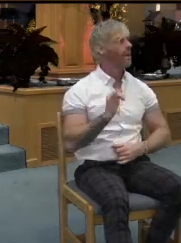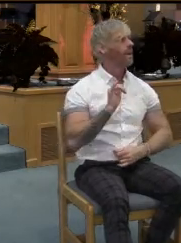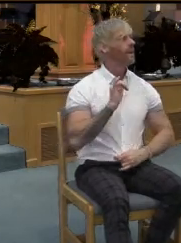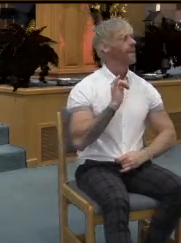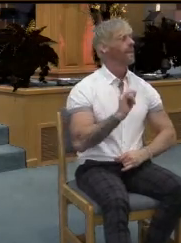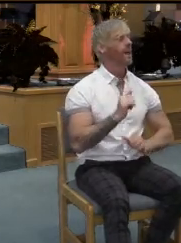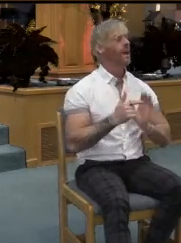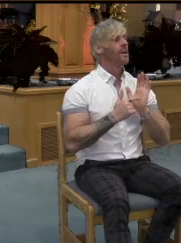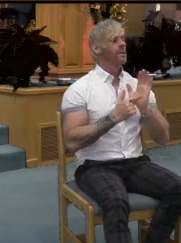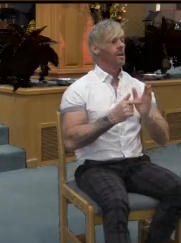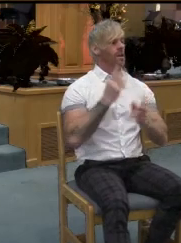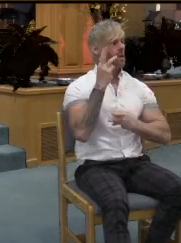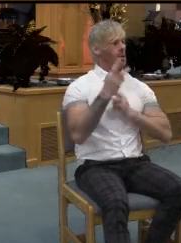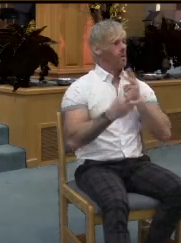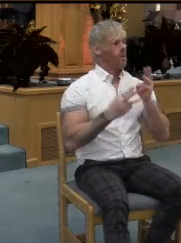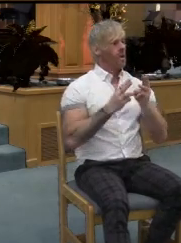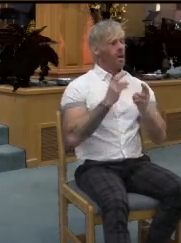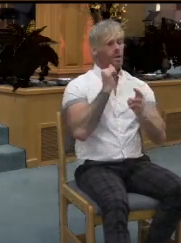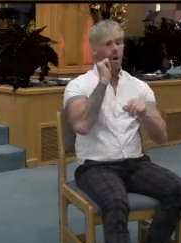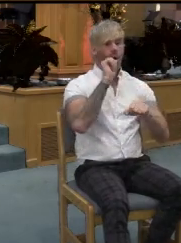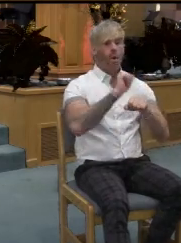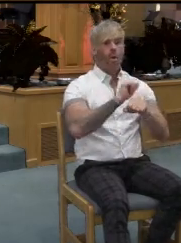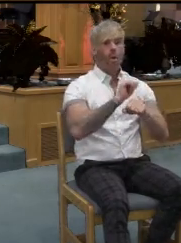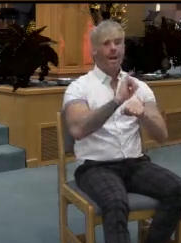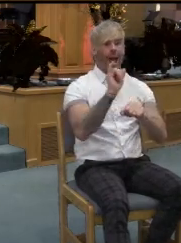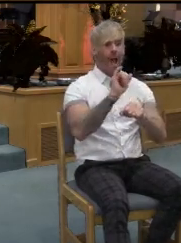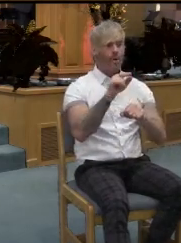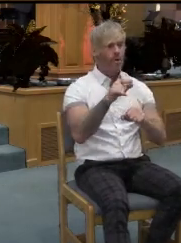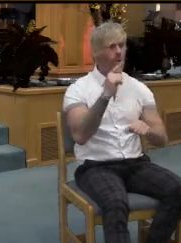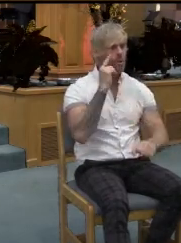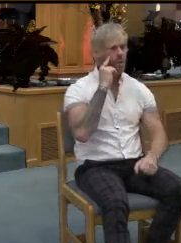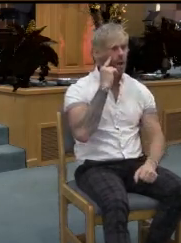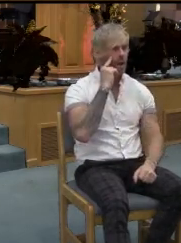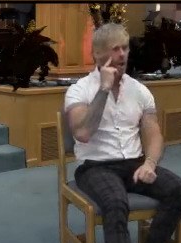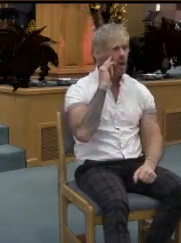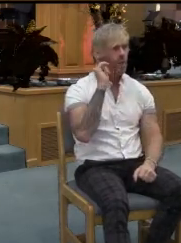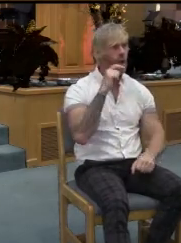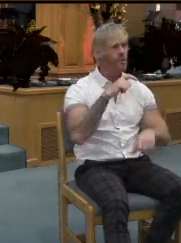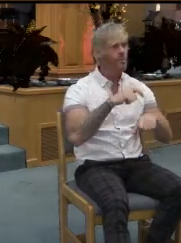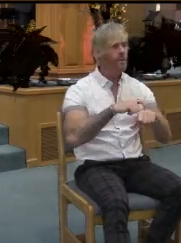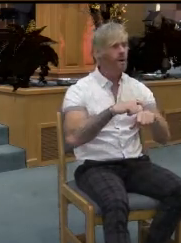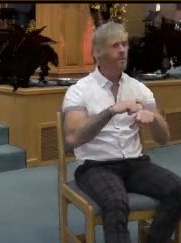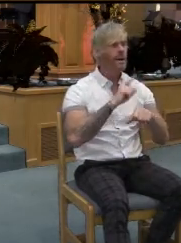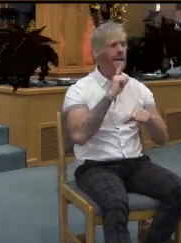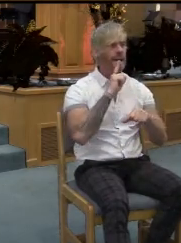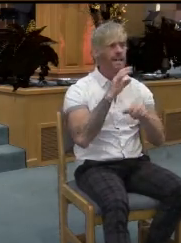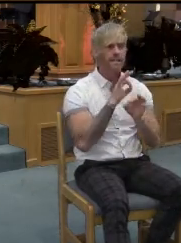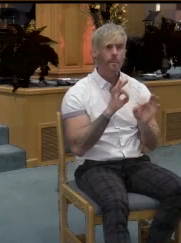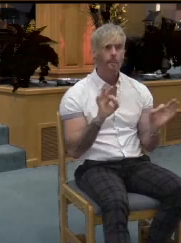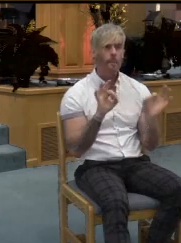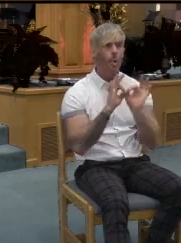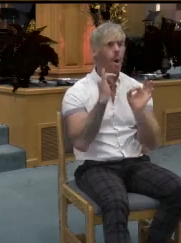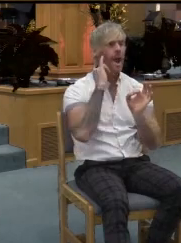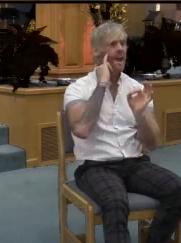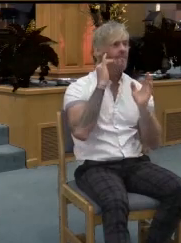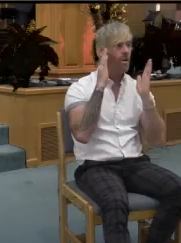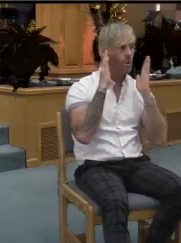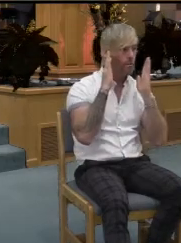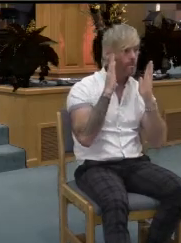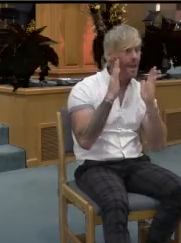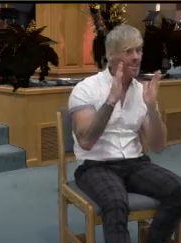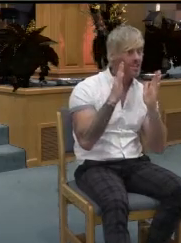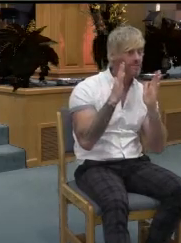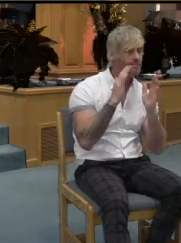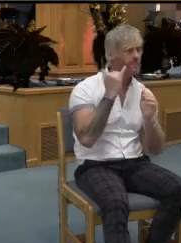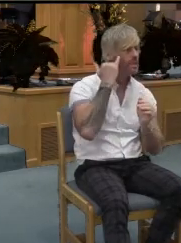the world doesn't work the way you thought it did. These moments can be worth their weight in gold if you pay attention.